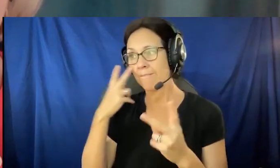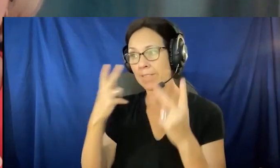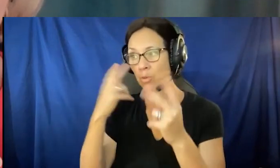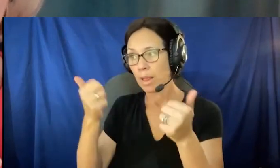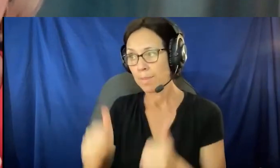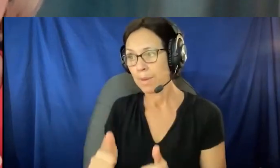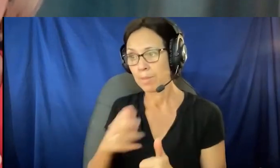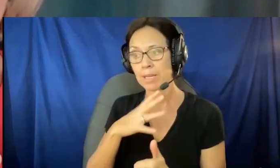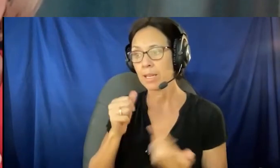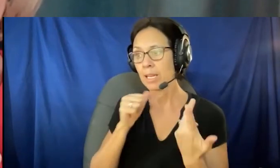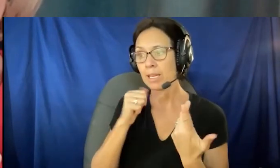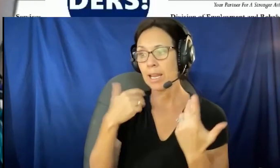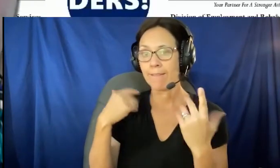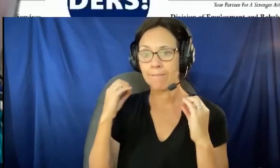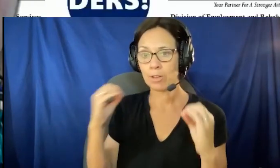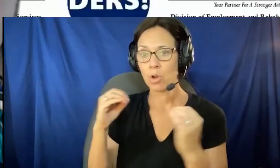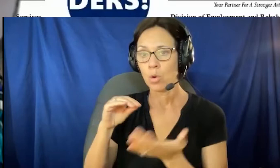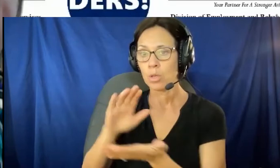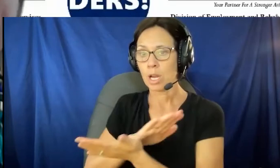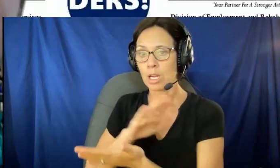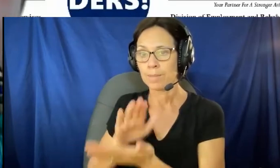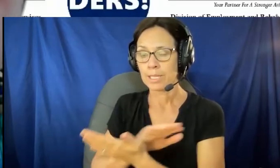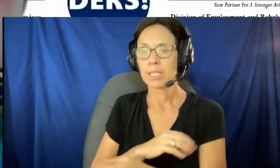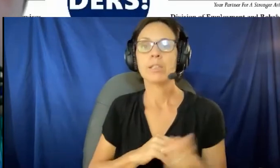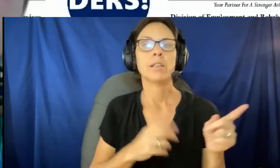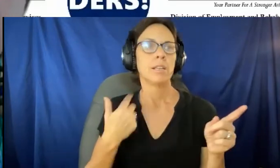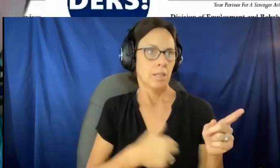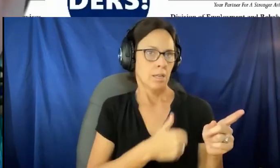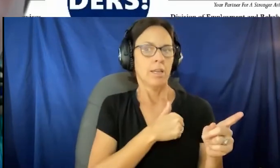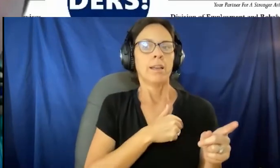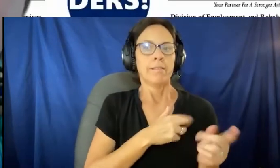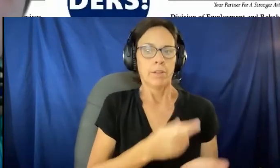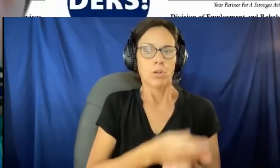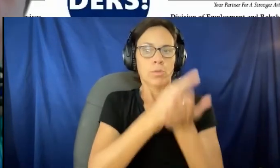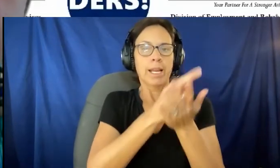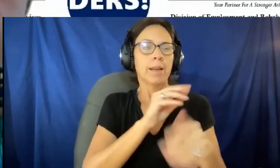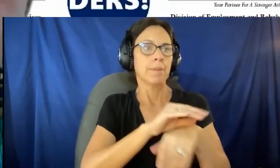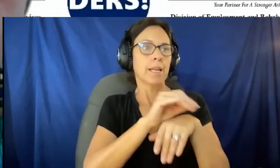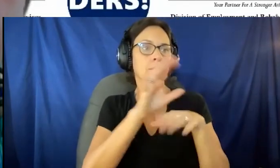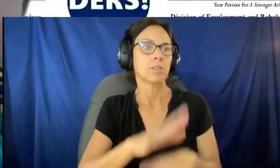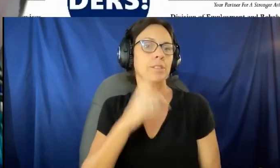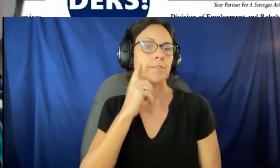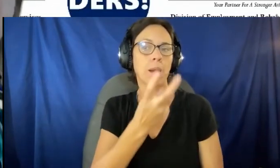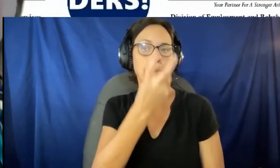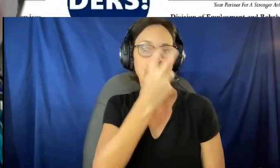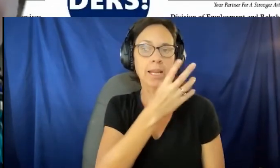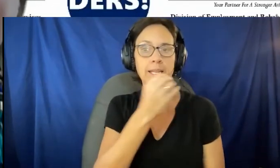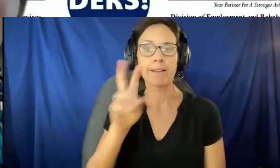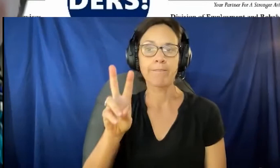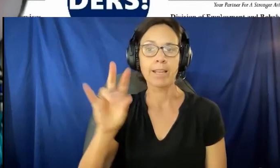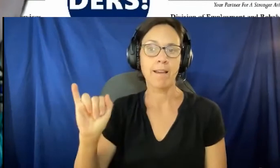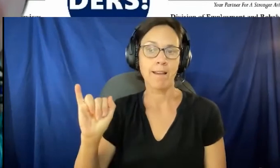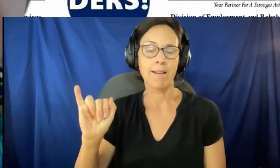documented? We do have rehab counselors for the blind and visually impaired.